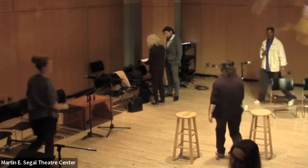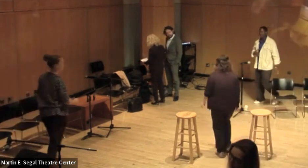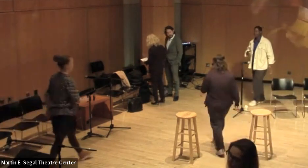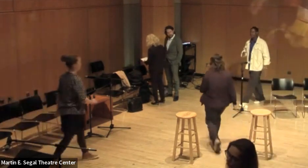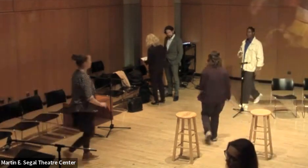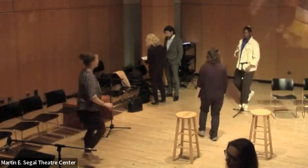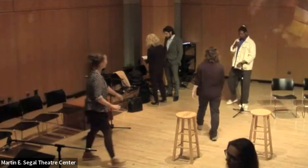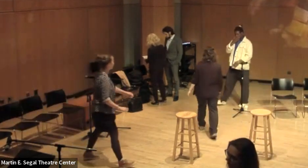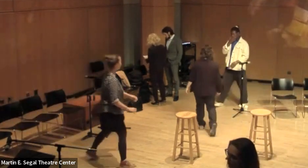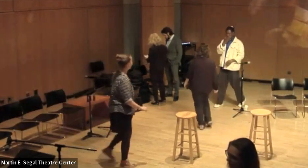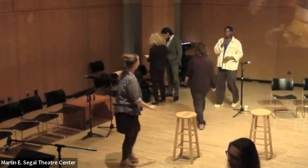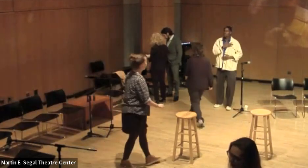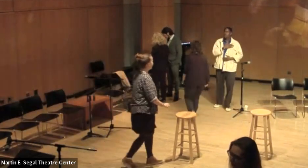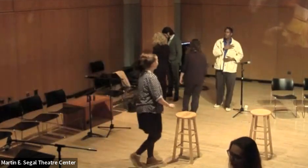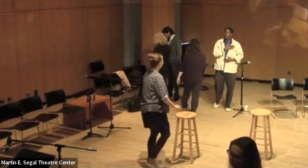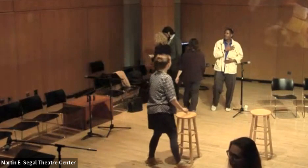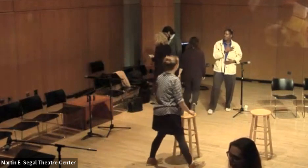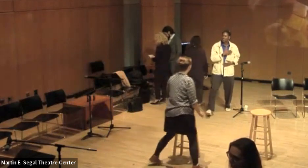two seconds